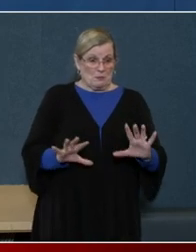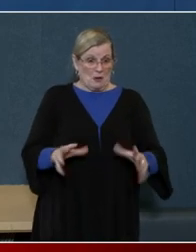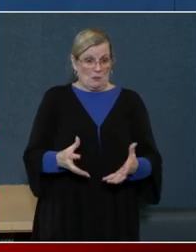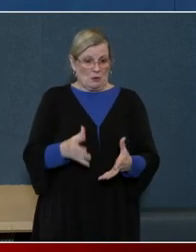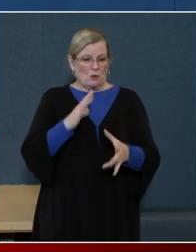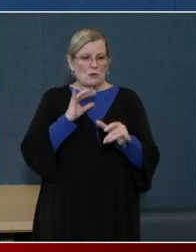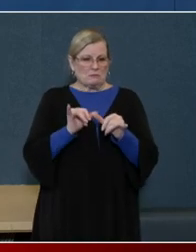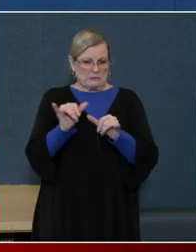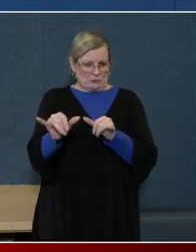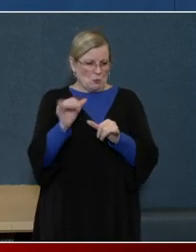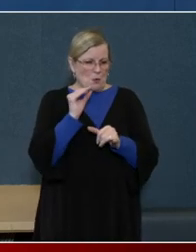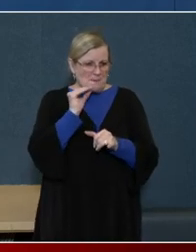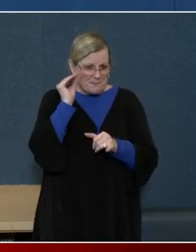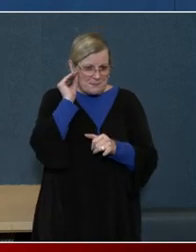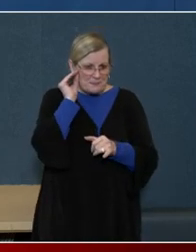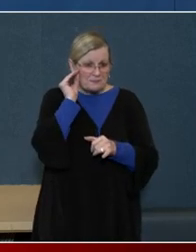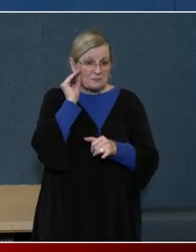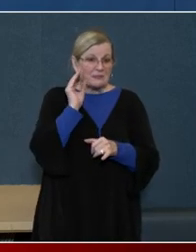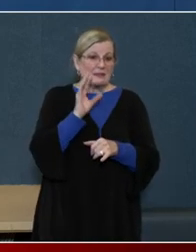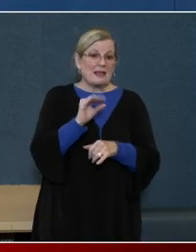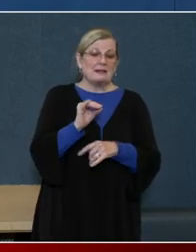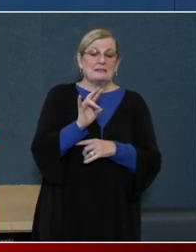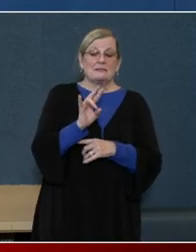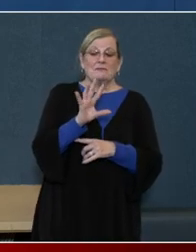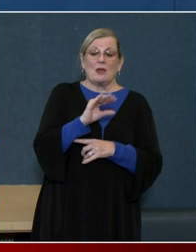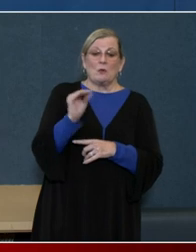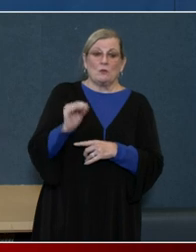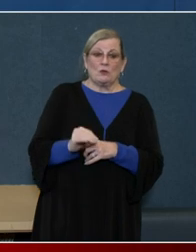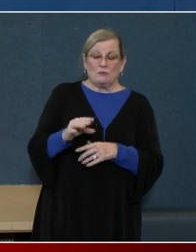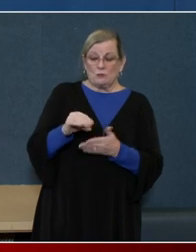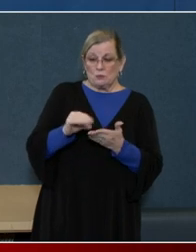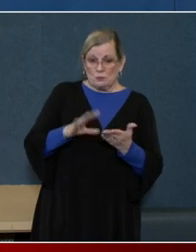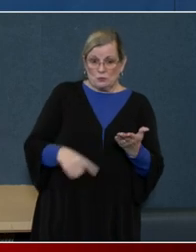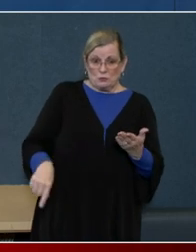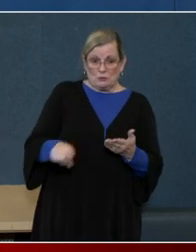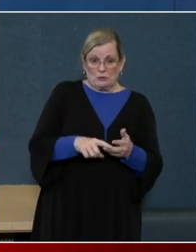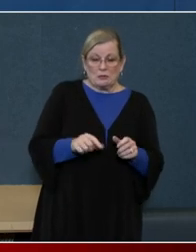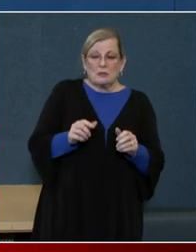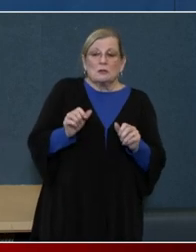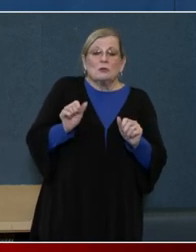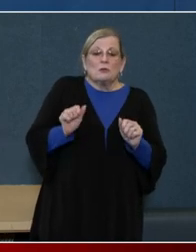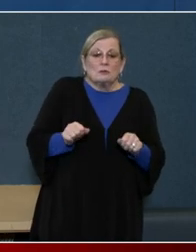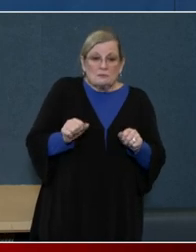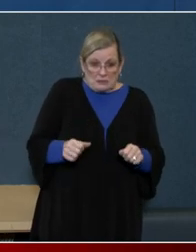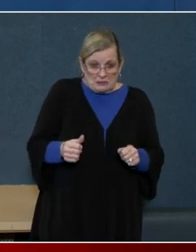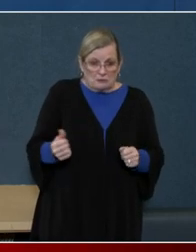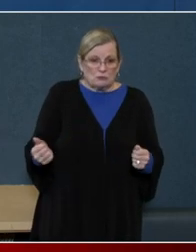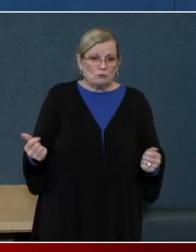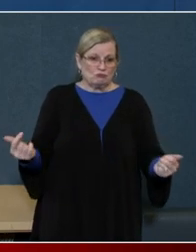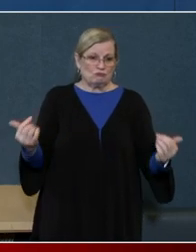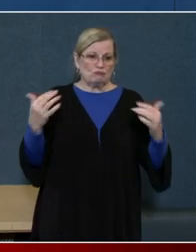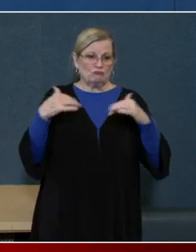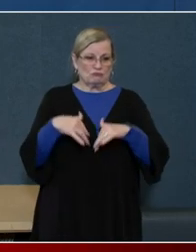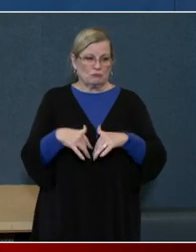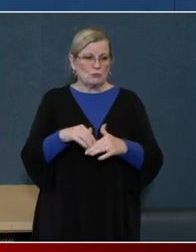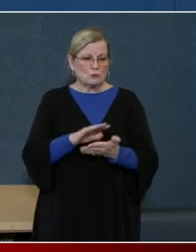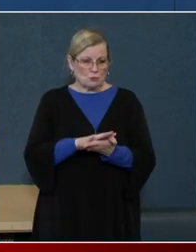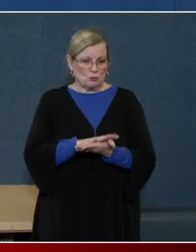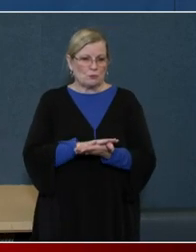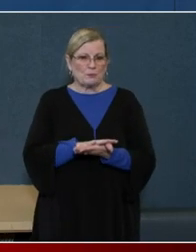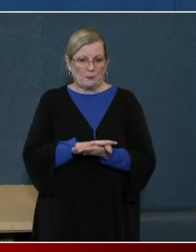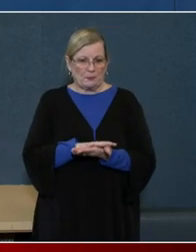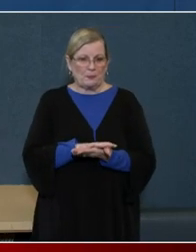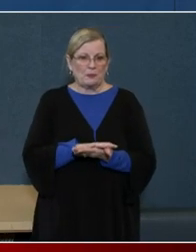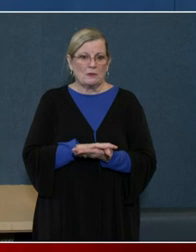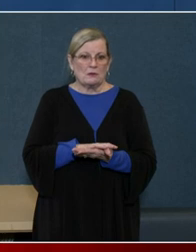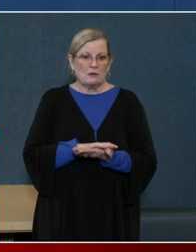again, 75% of our students could potentially be served through our in-person learning and Canvas academics